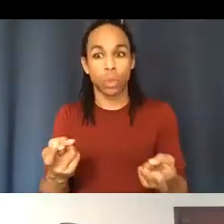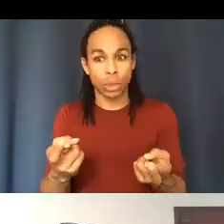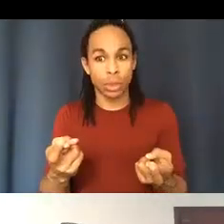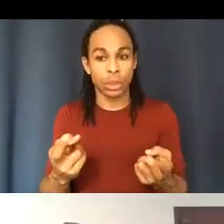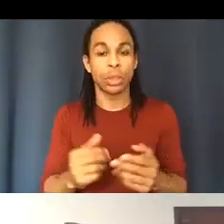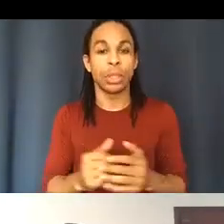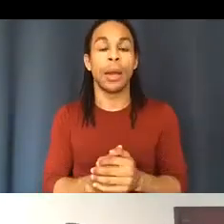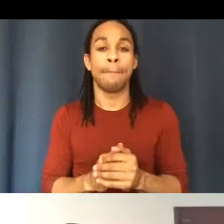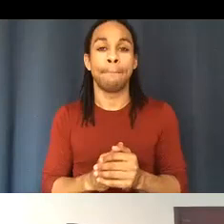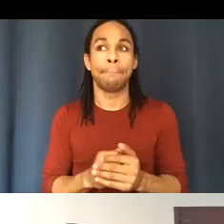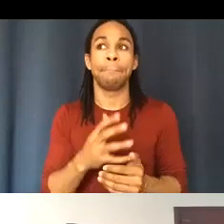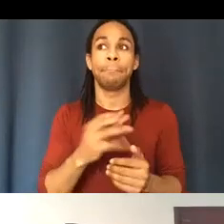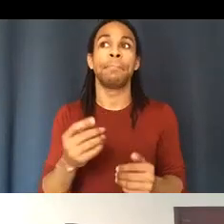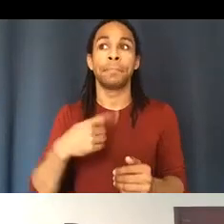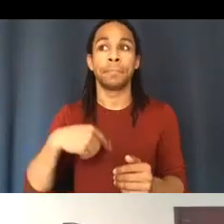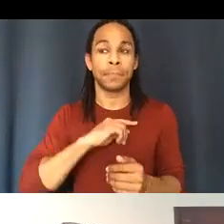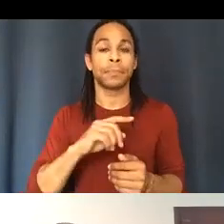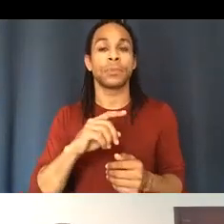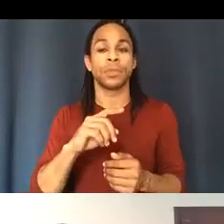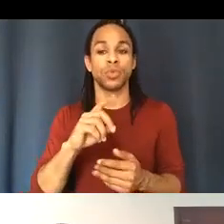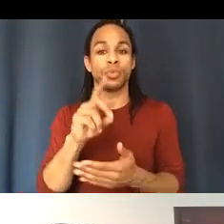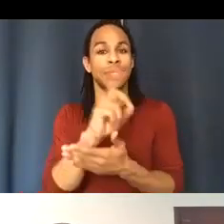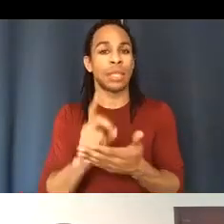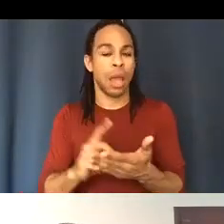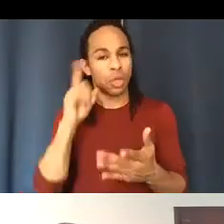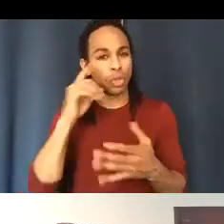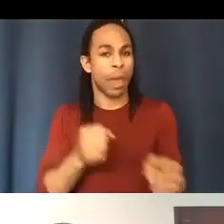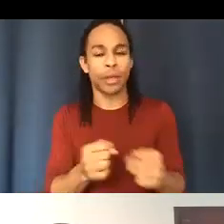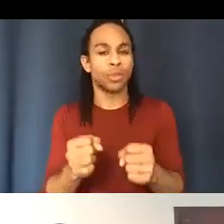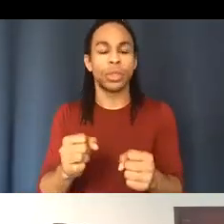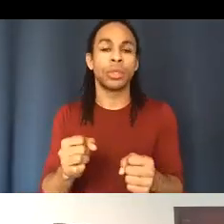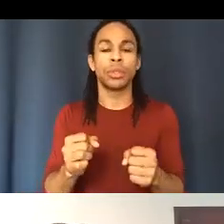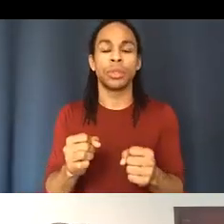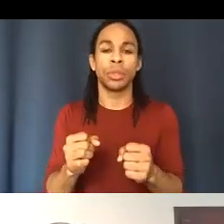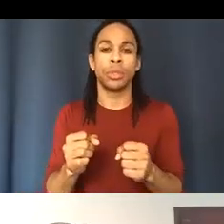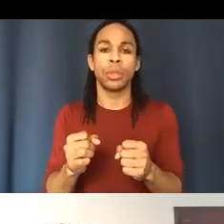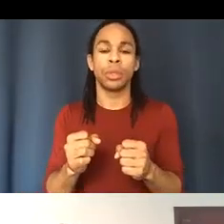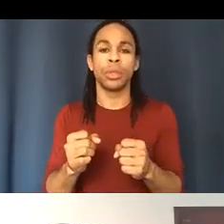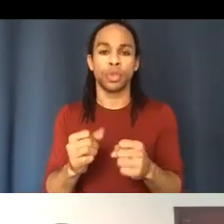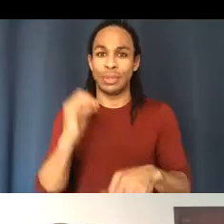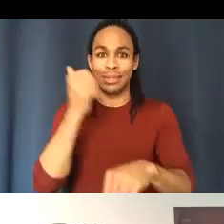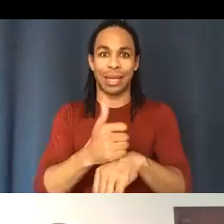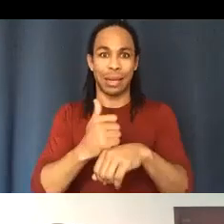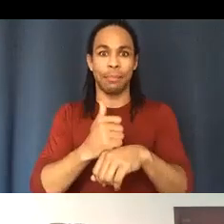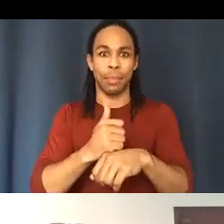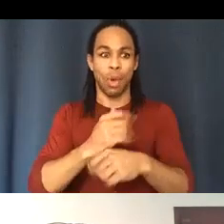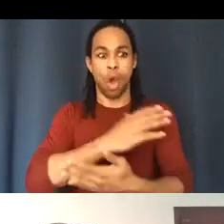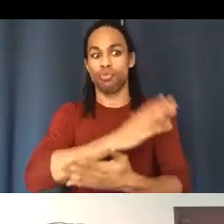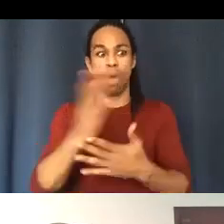did was we designed a strategy to be implemented across the whole country, where